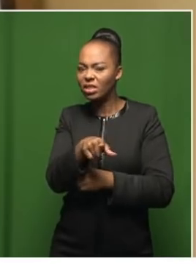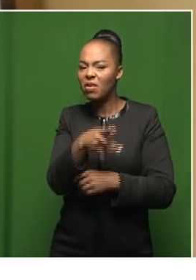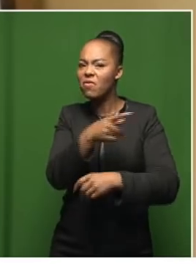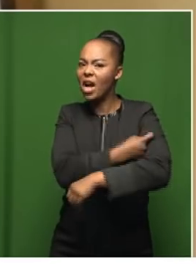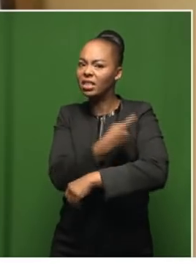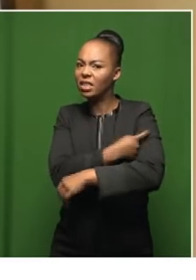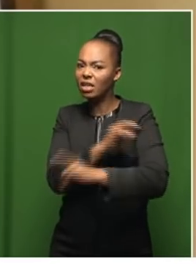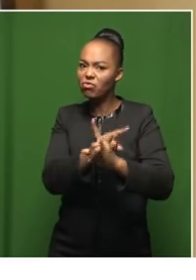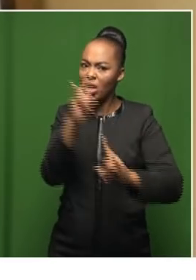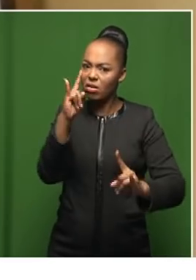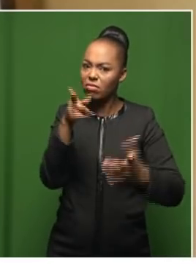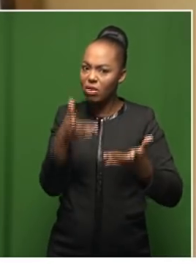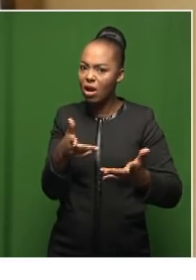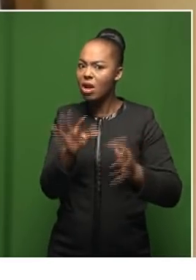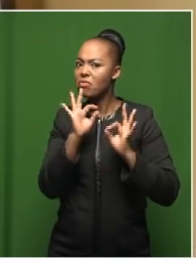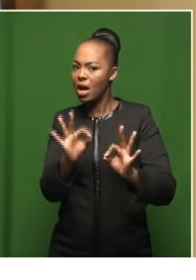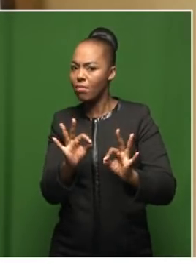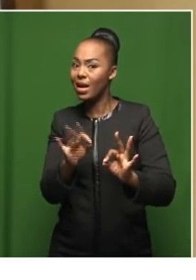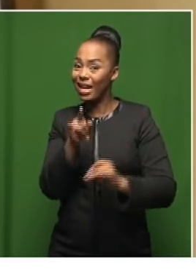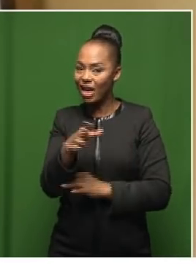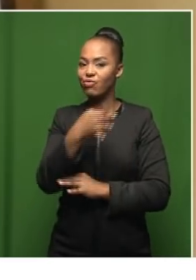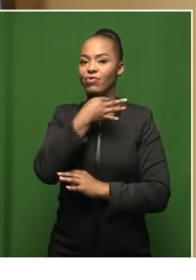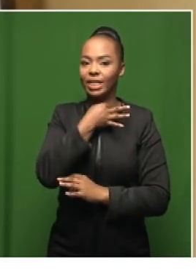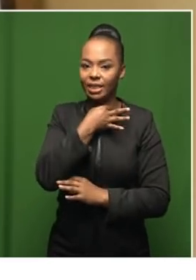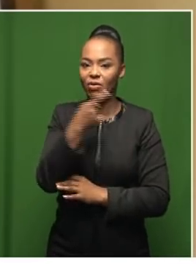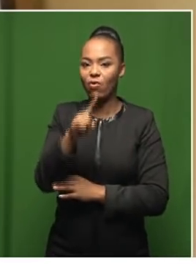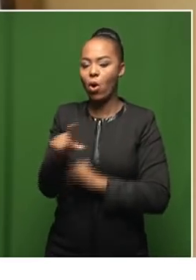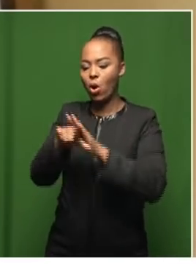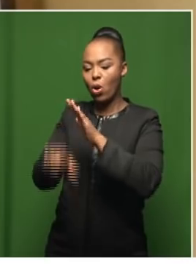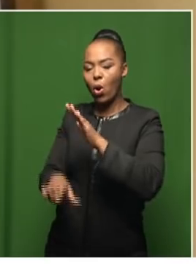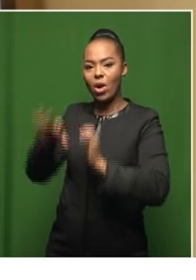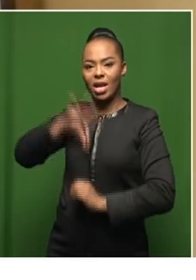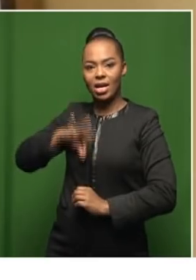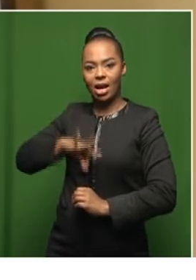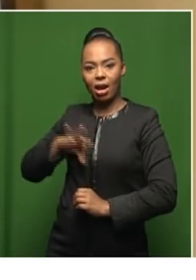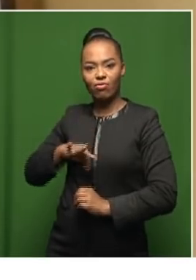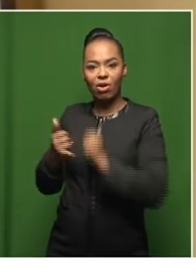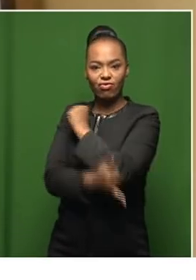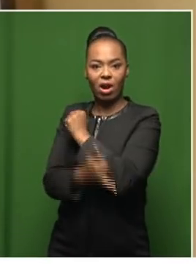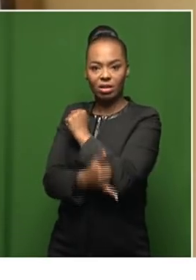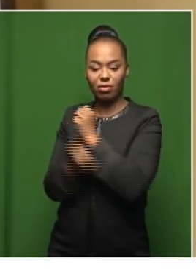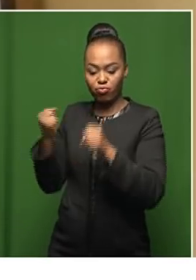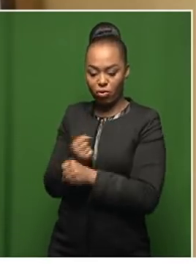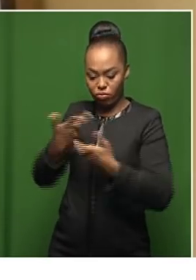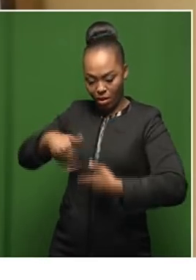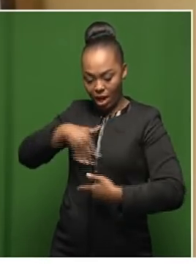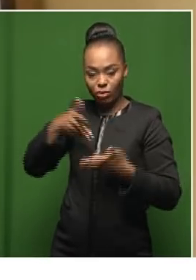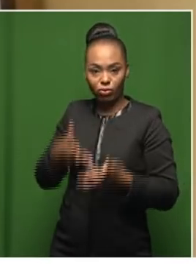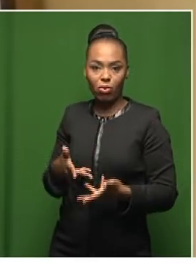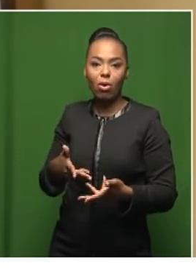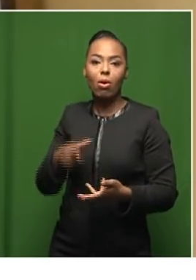And so it was very risky for a low-income country or middle-income country like us to make